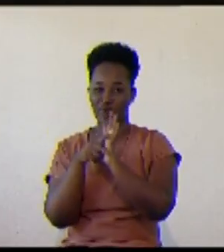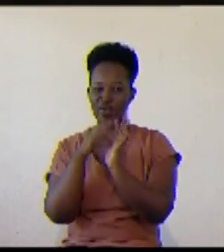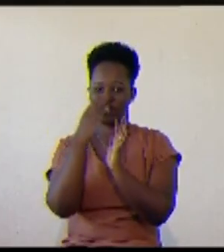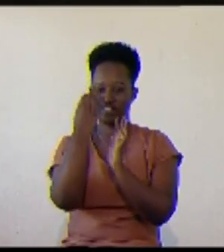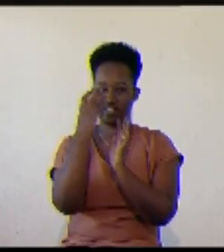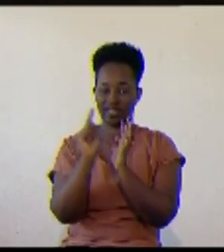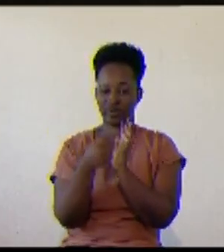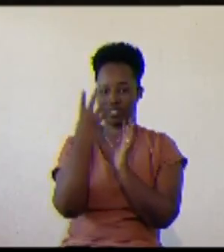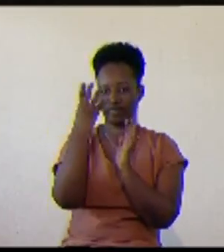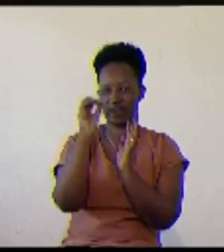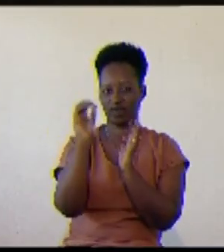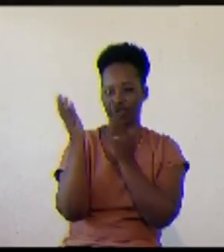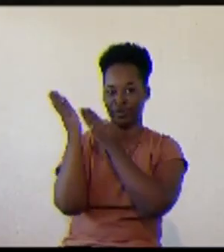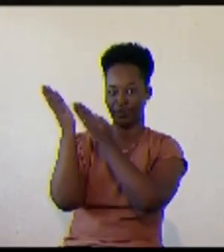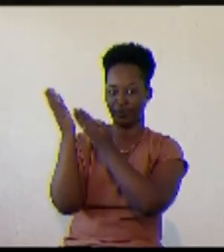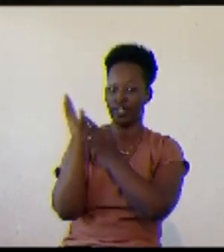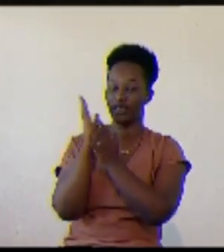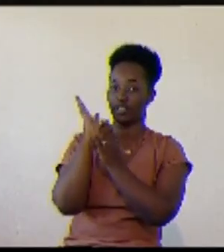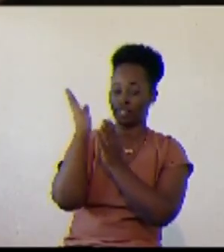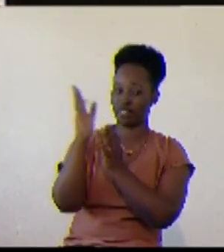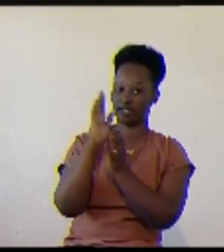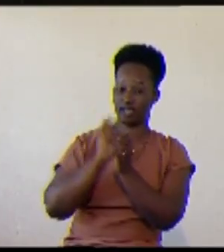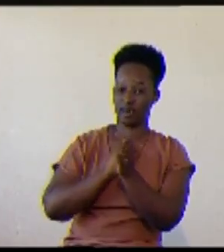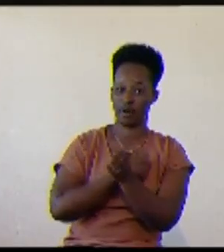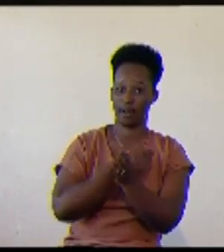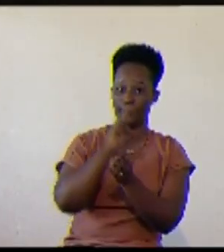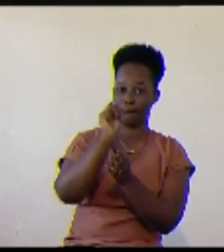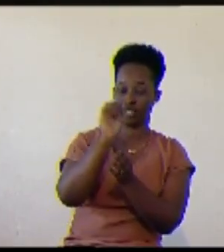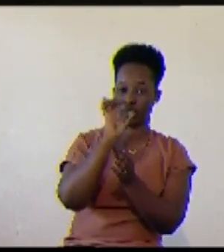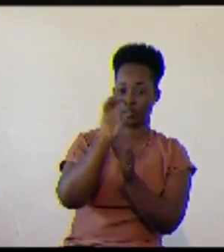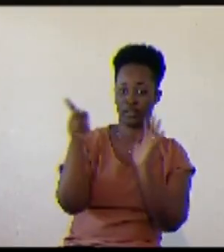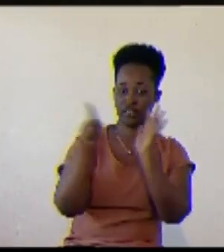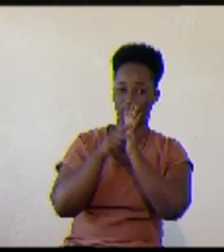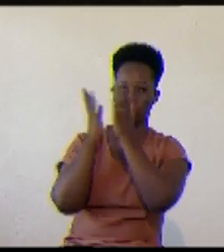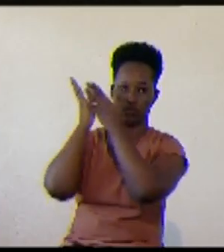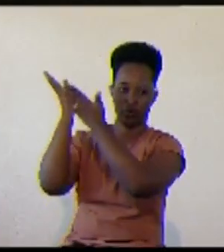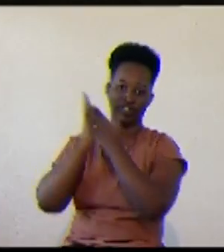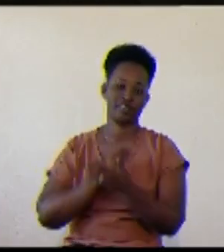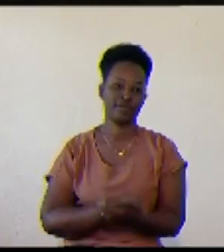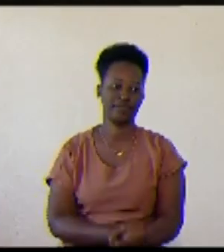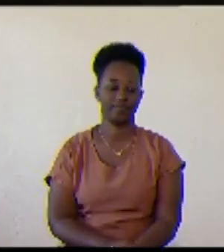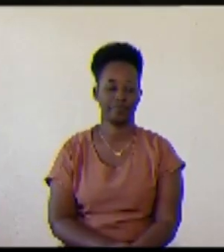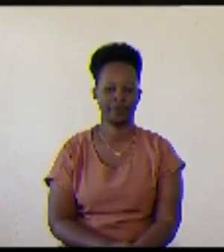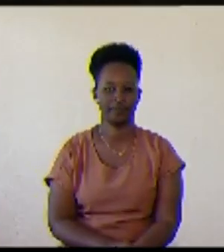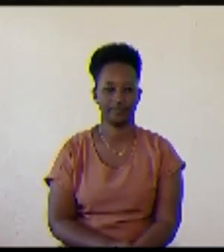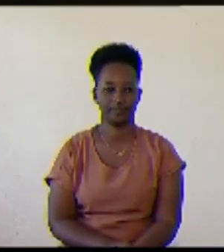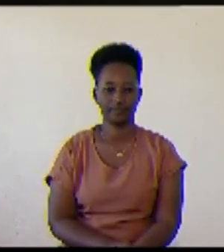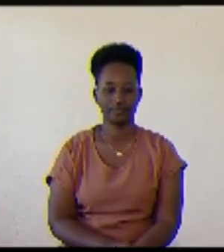3,400. This is your marginal cost. This is your marginal